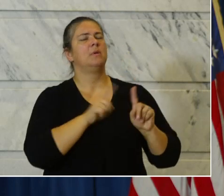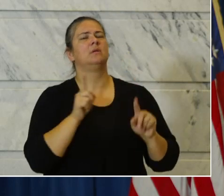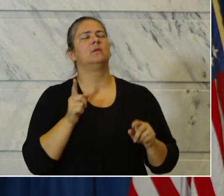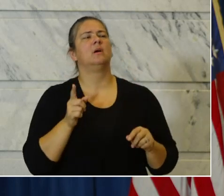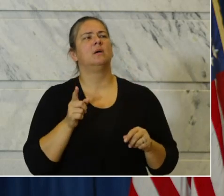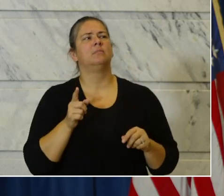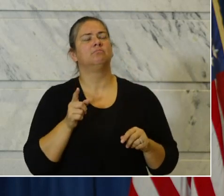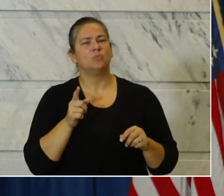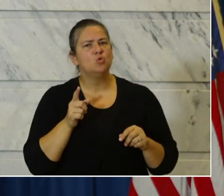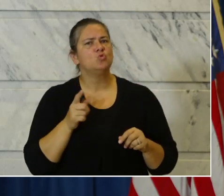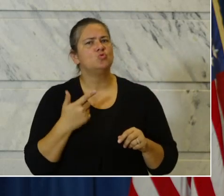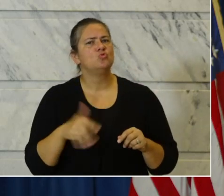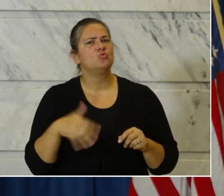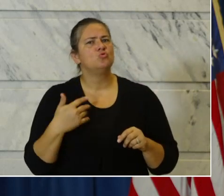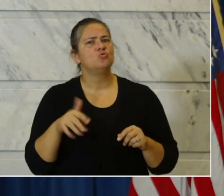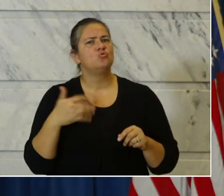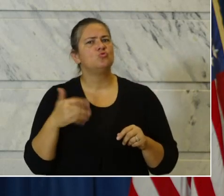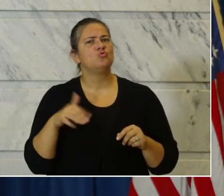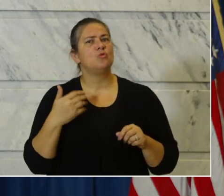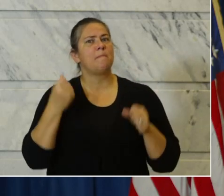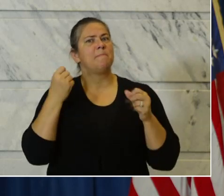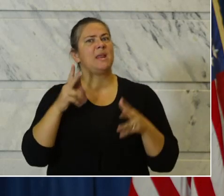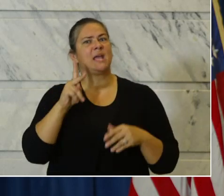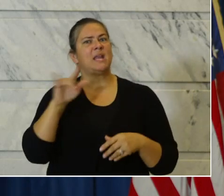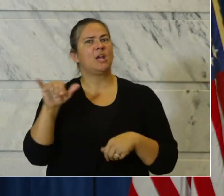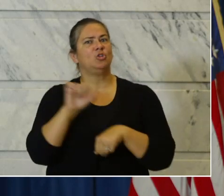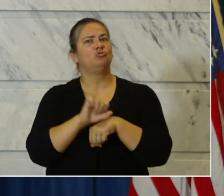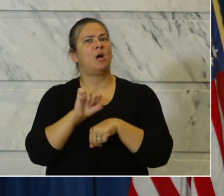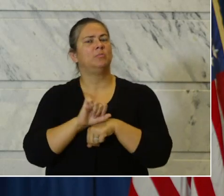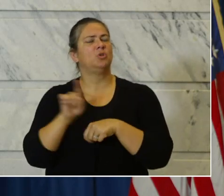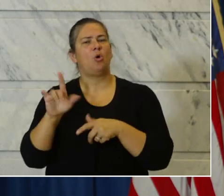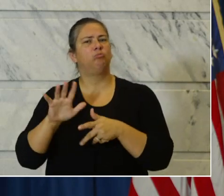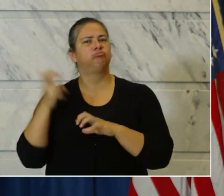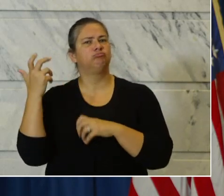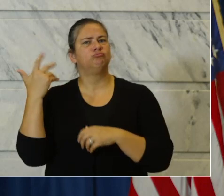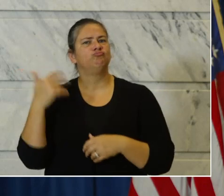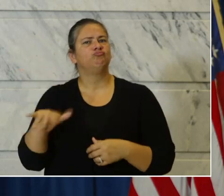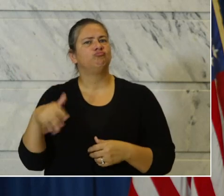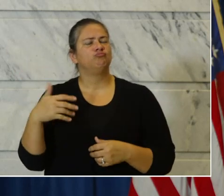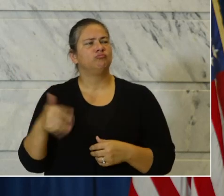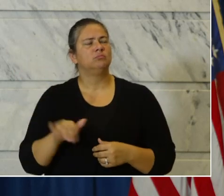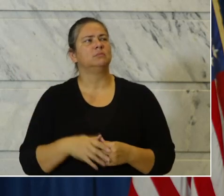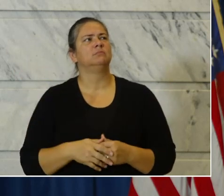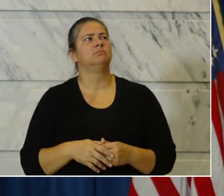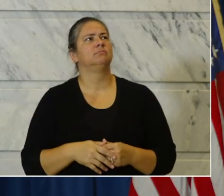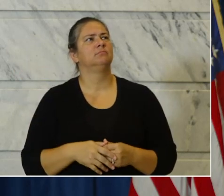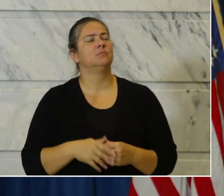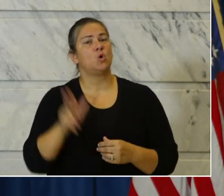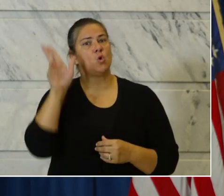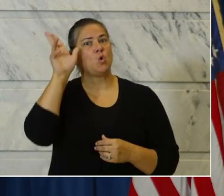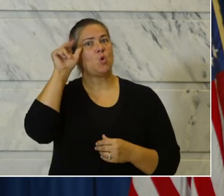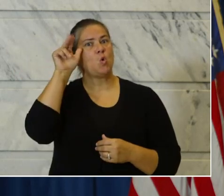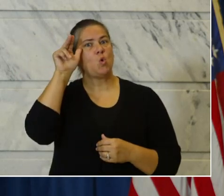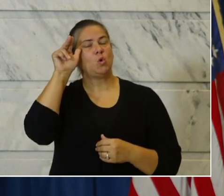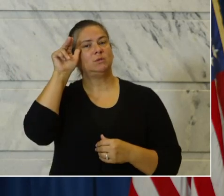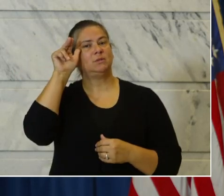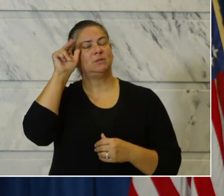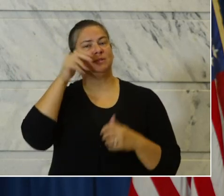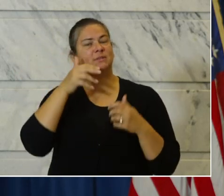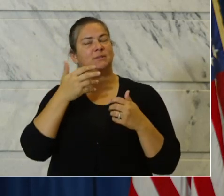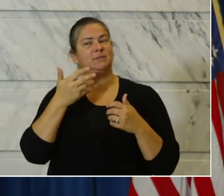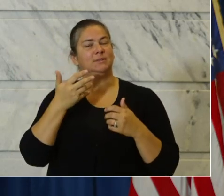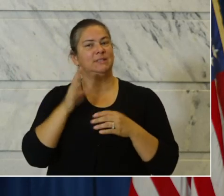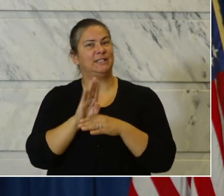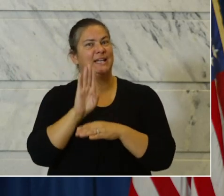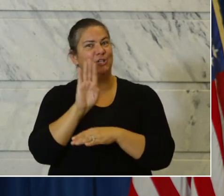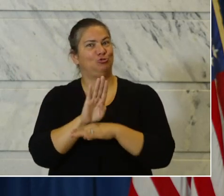devastating for so many Kentucky jobs, for the horse industry, and